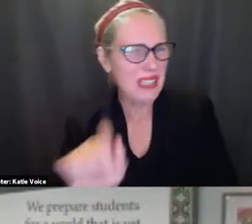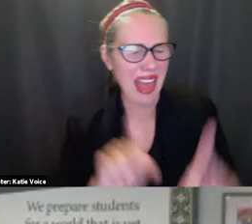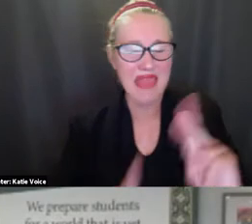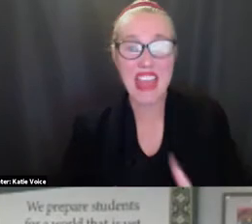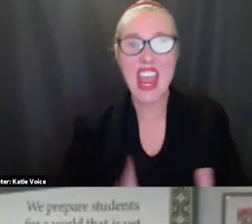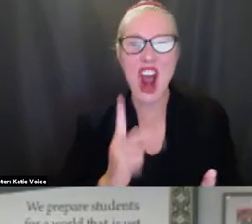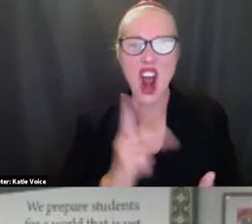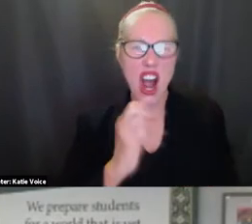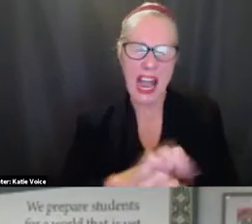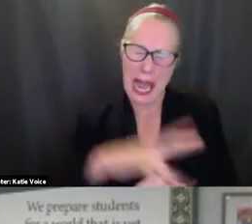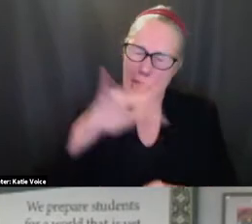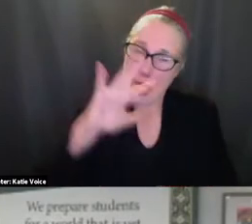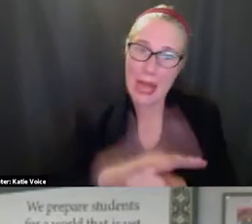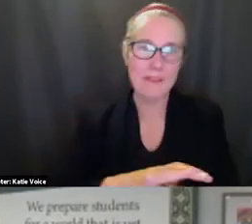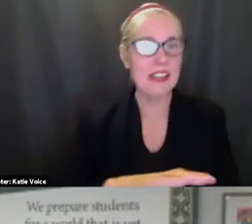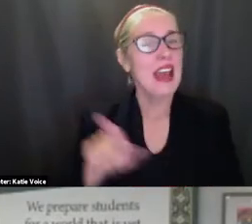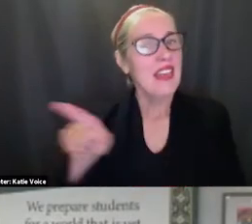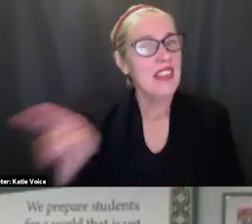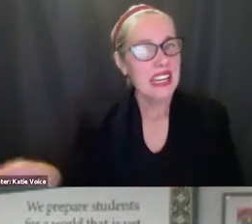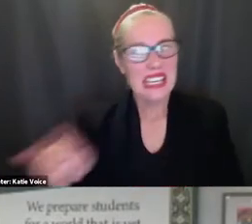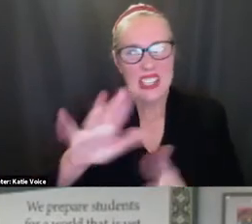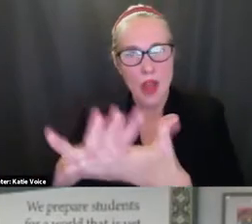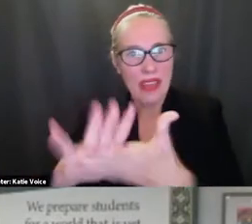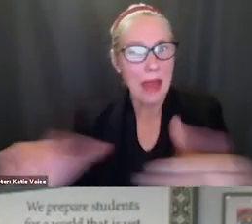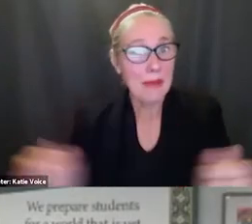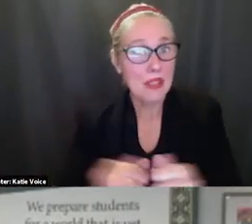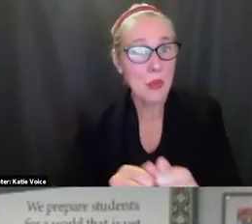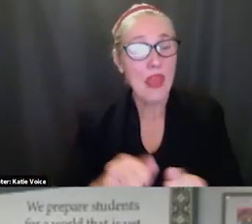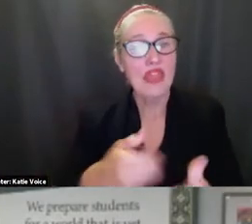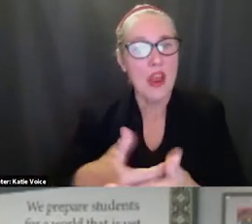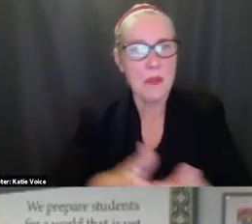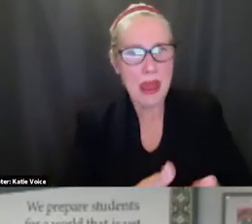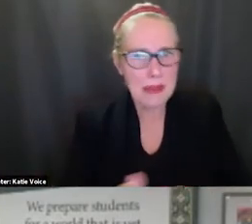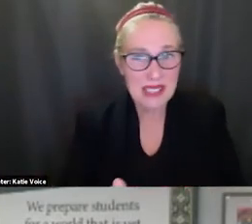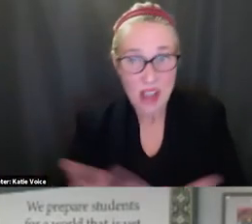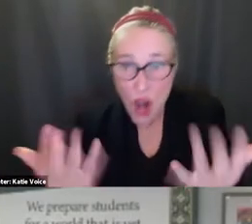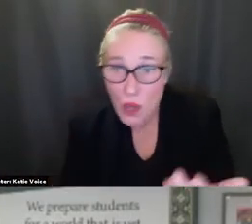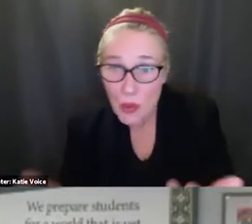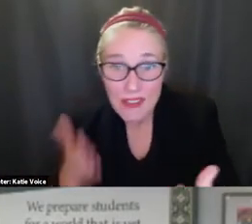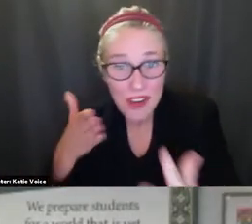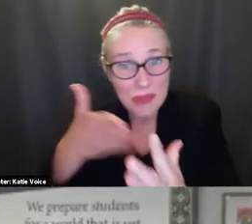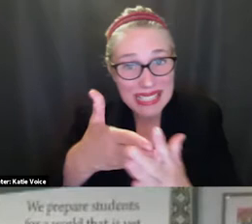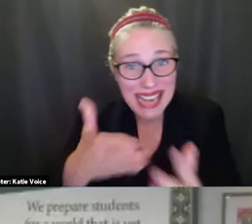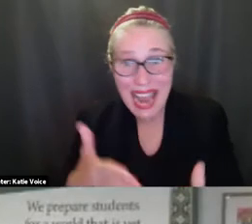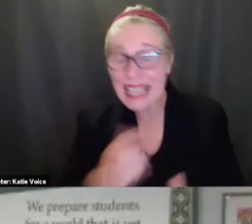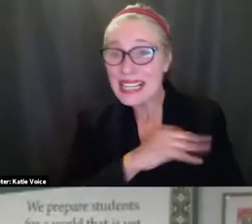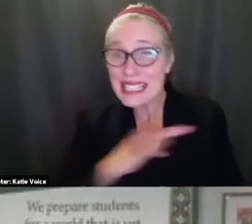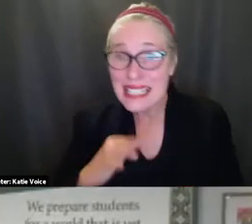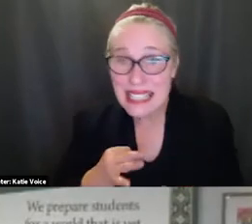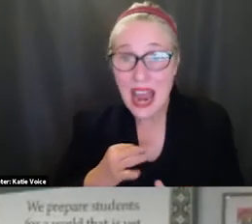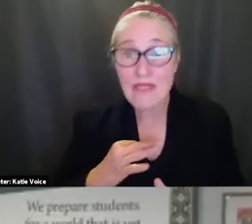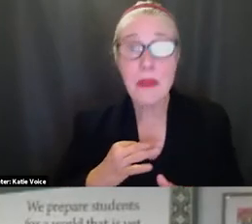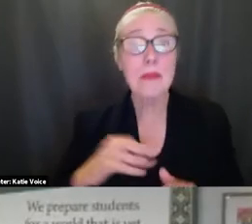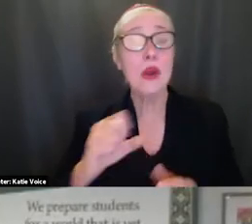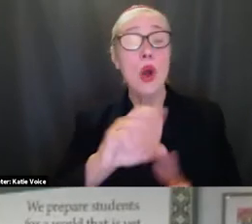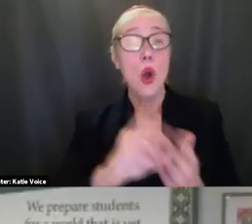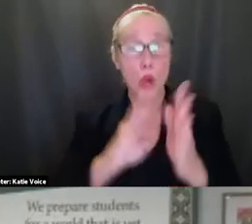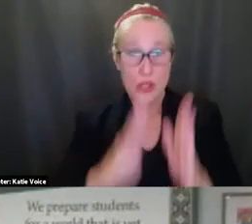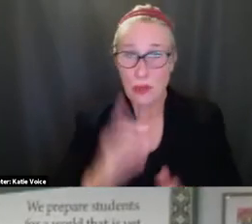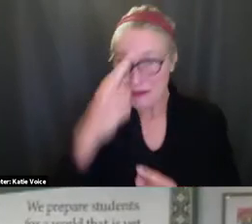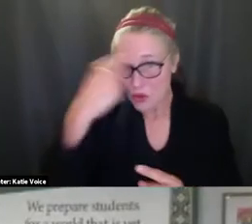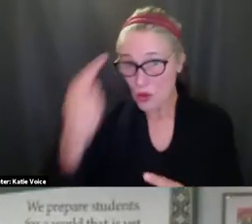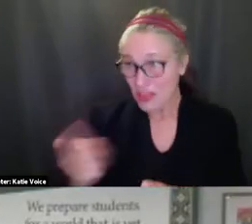what are you waiting for what will it take are you waiting for him to attack a staff member or a student before you consider him a real